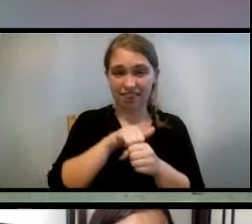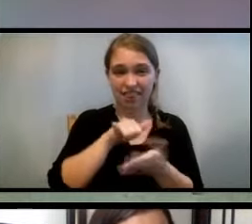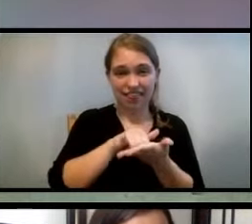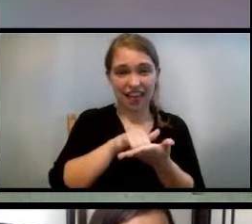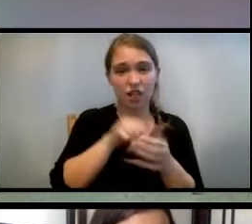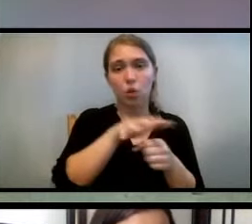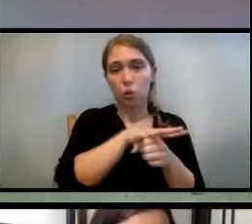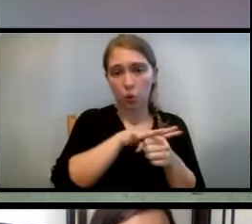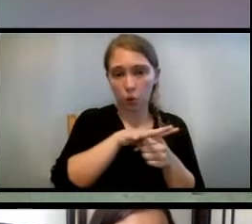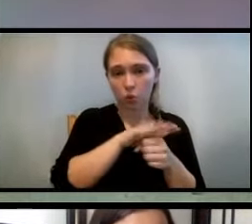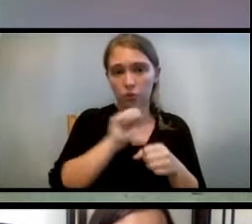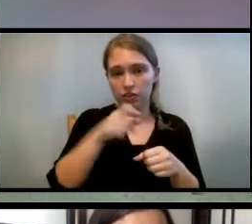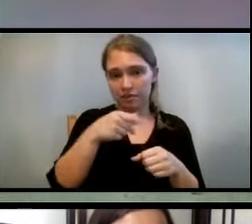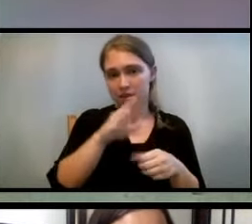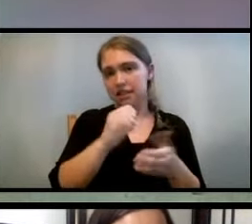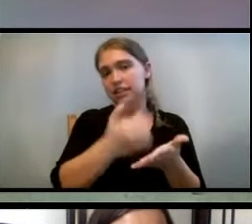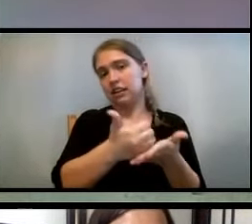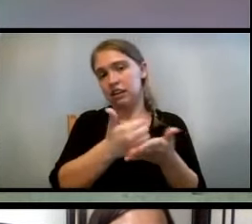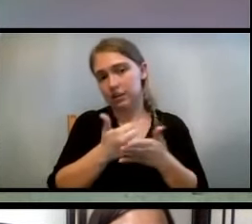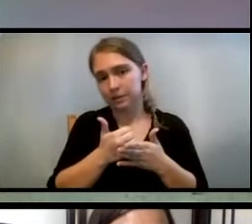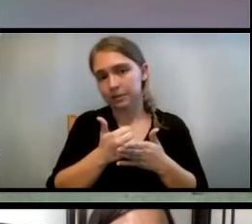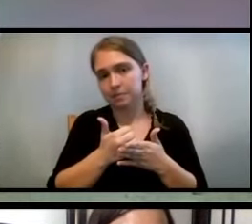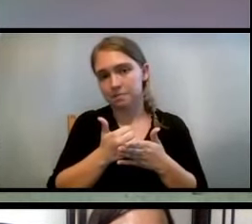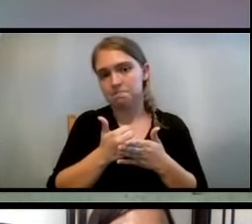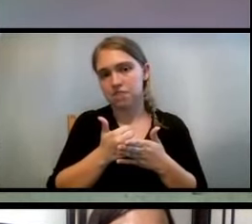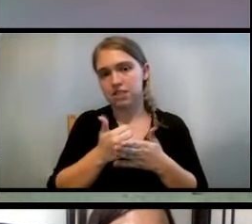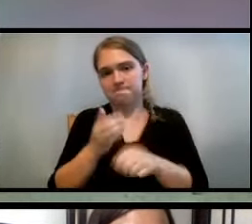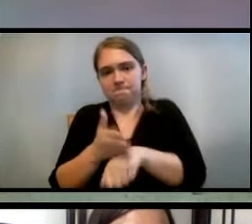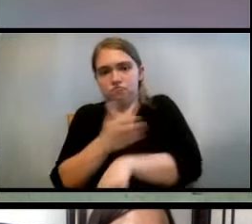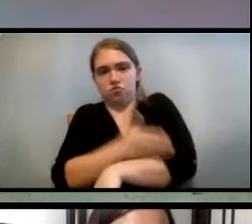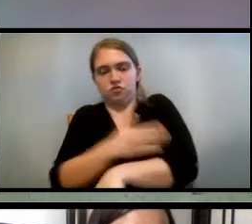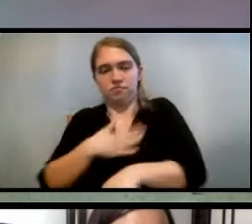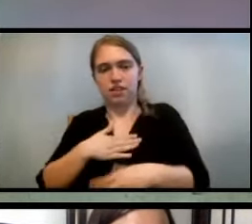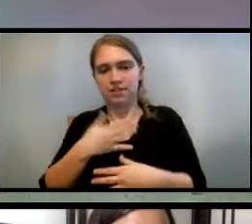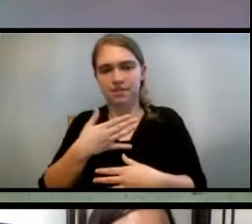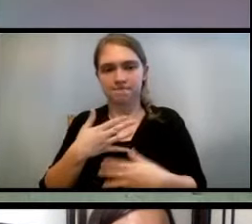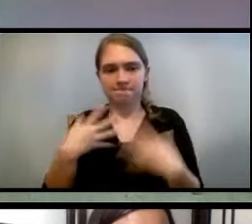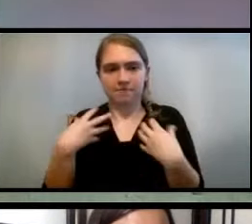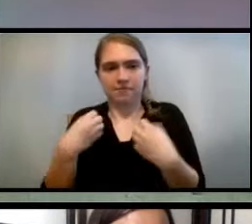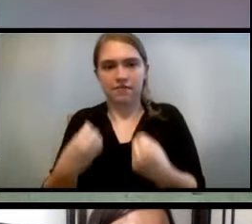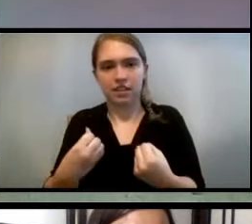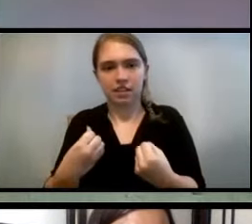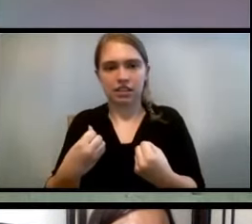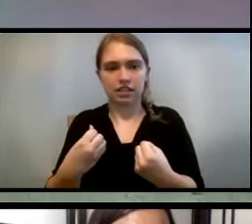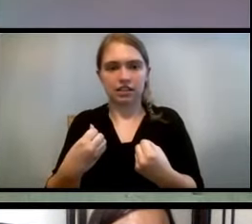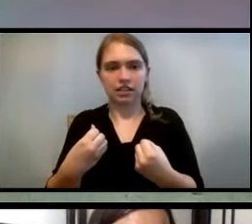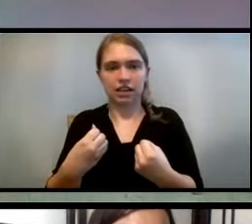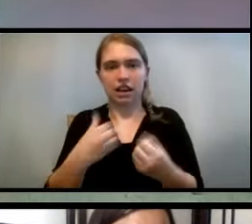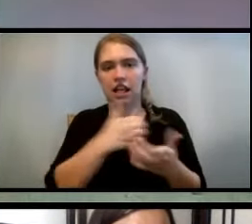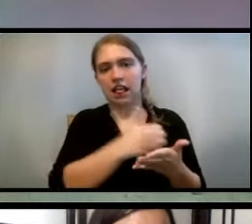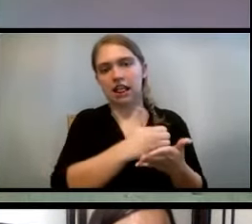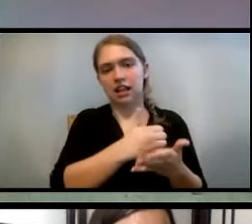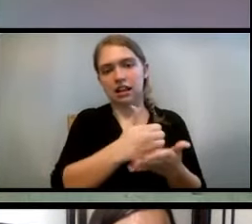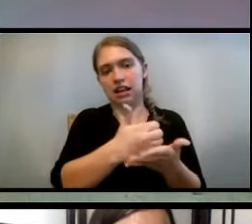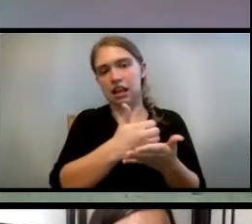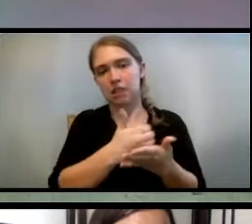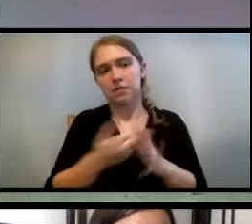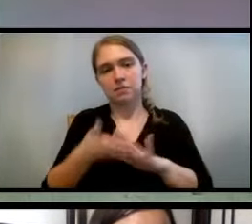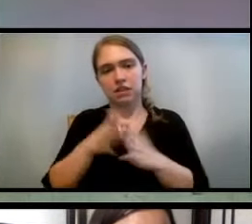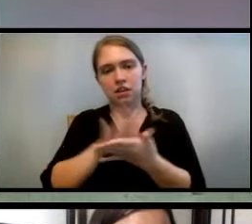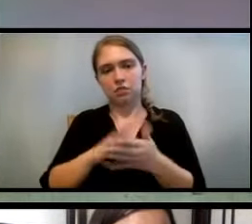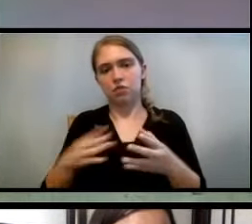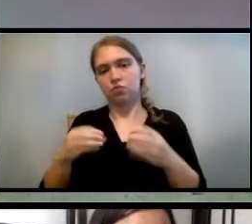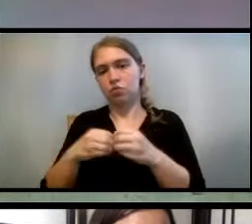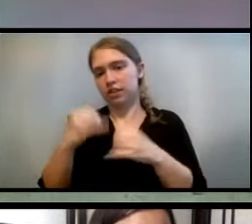build up my confidence to be able to exist in these other spaces that were more international, I'm not sure it would have worked in the same